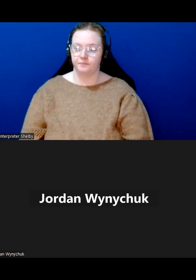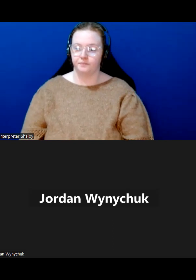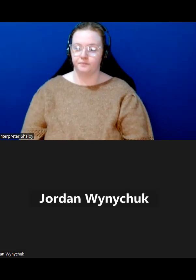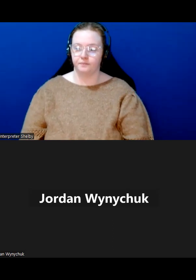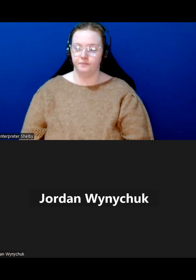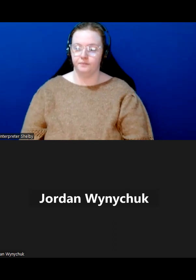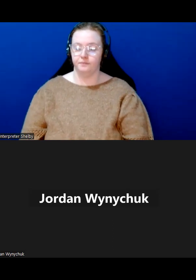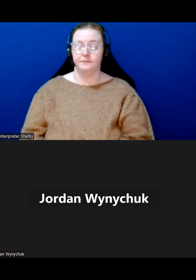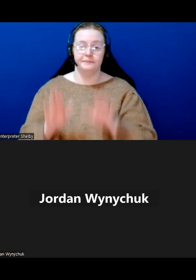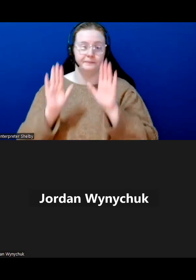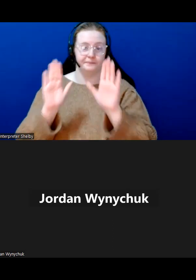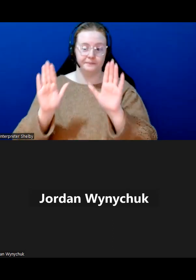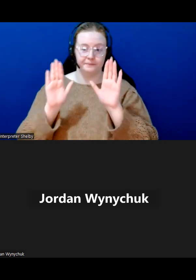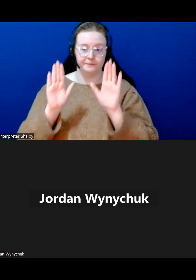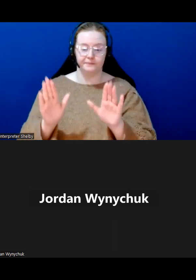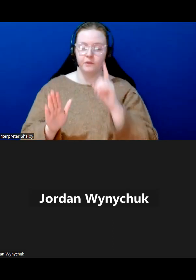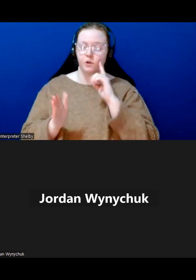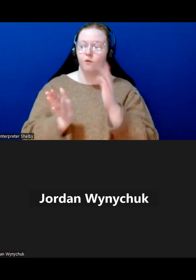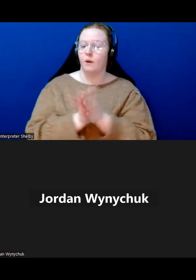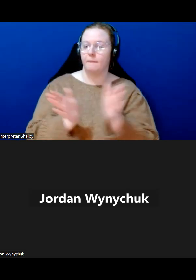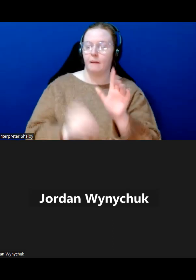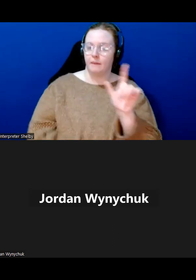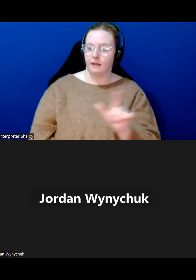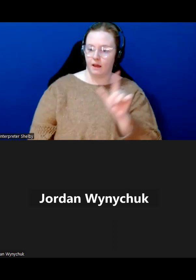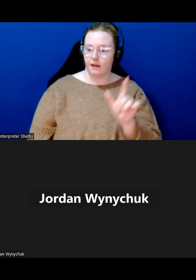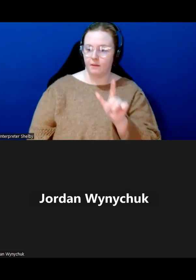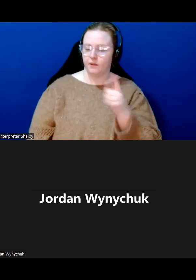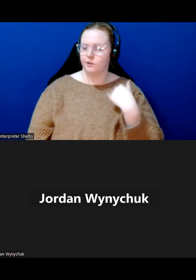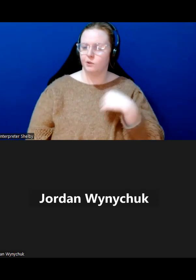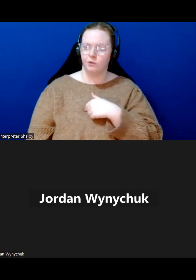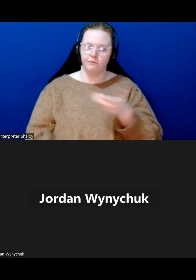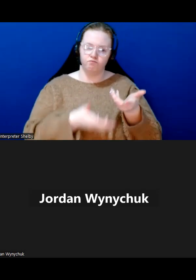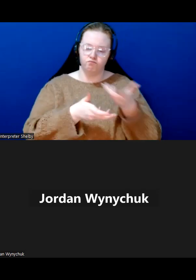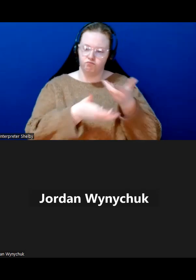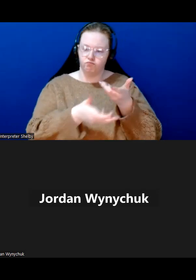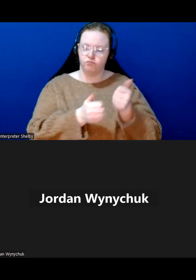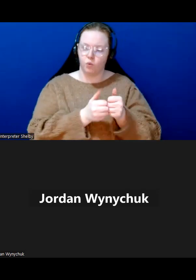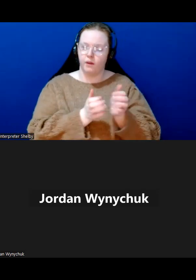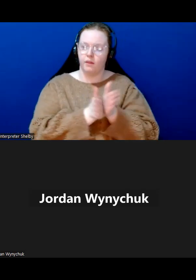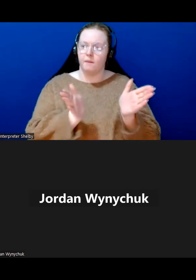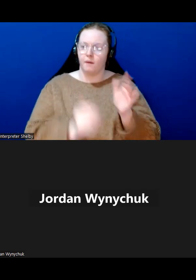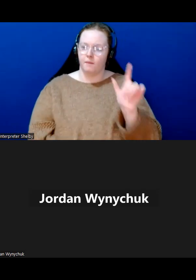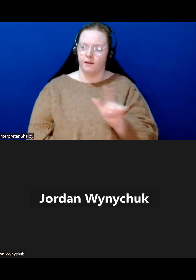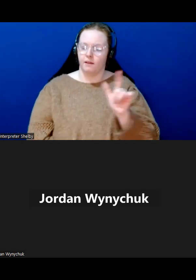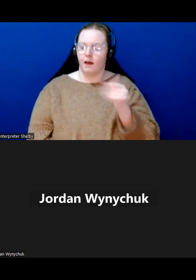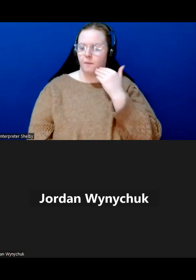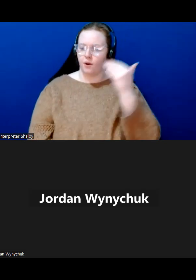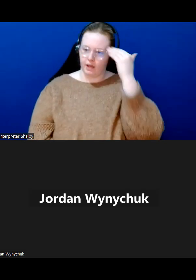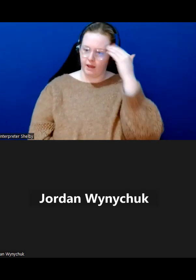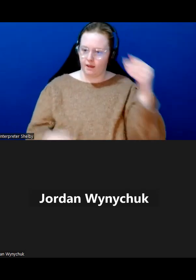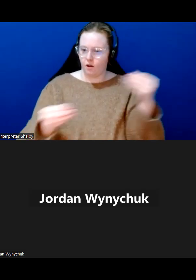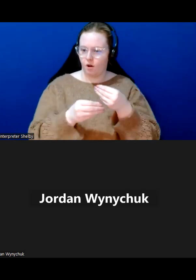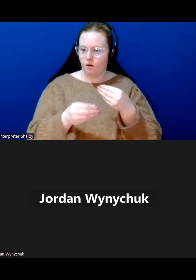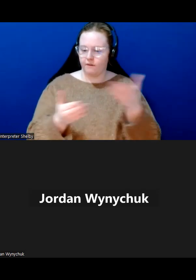Awesome. So for the public libraries, we have been in chats with the public library head office here in